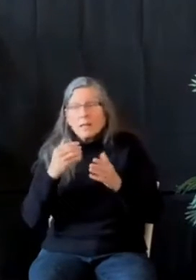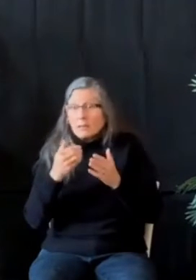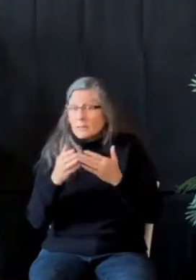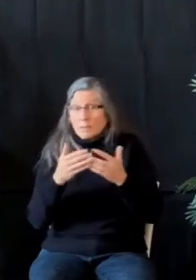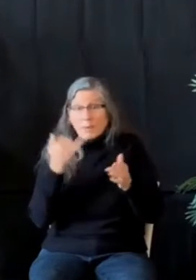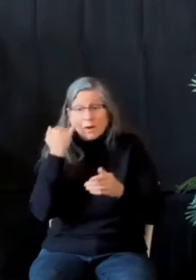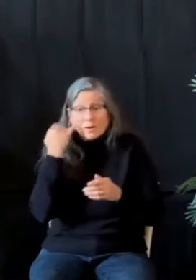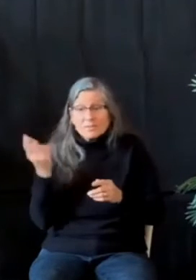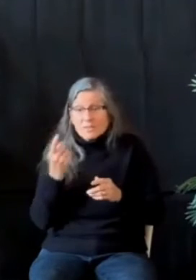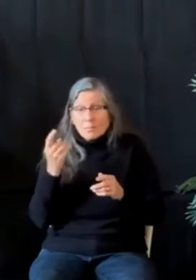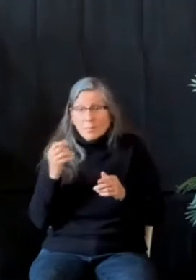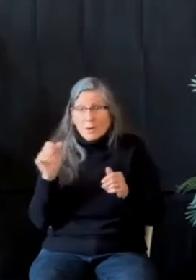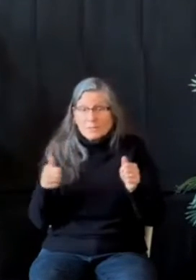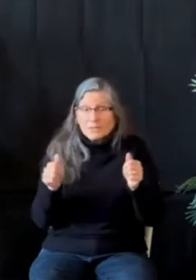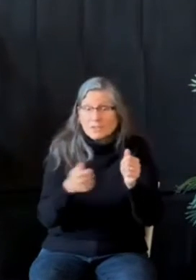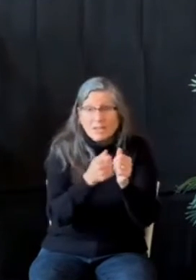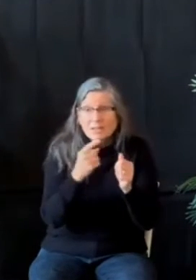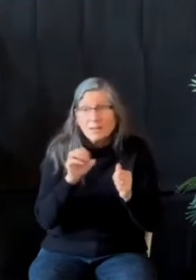desire to run.